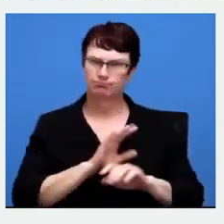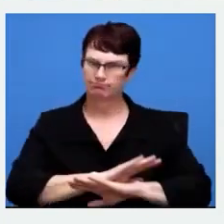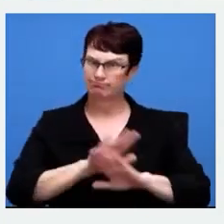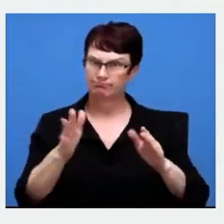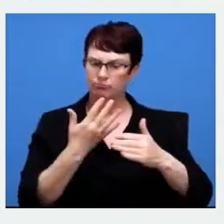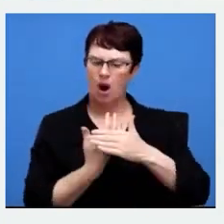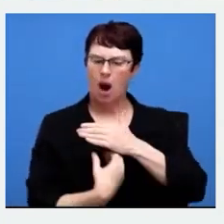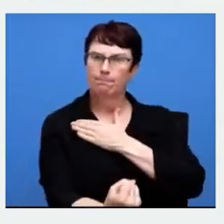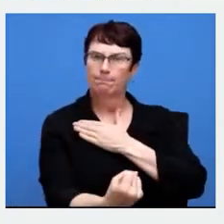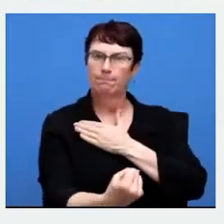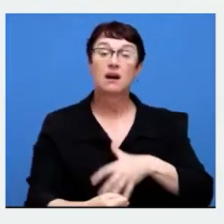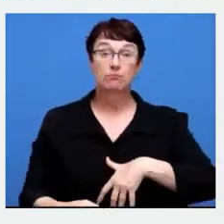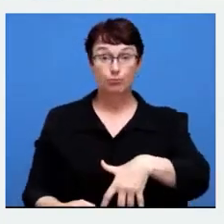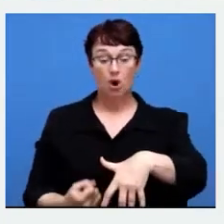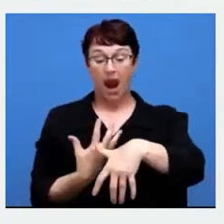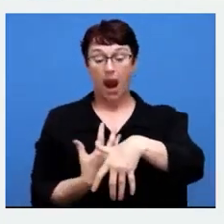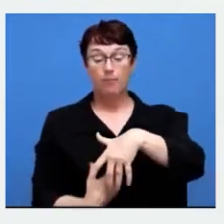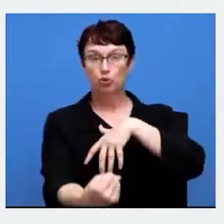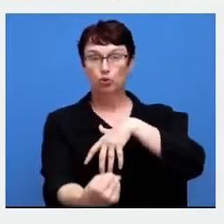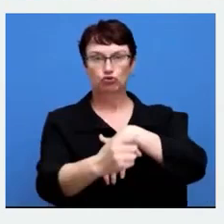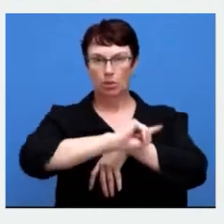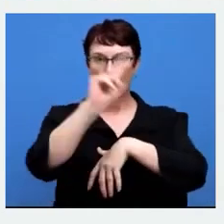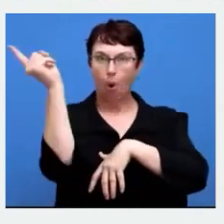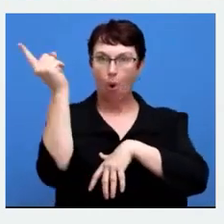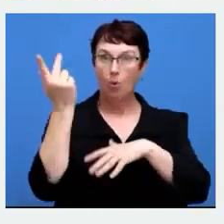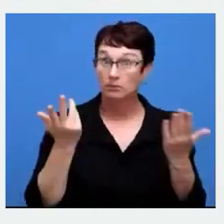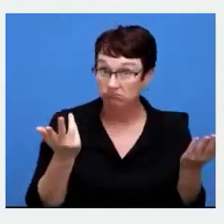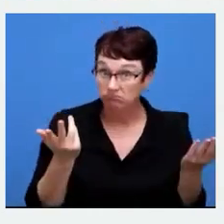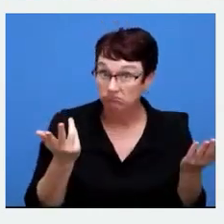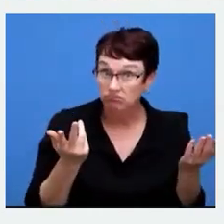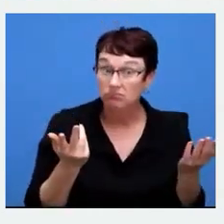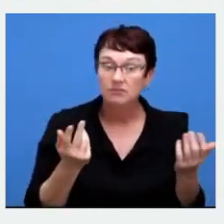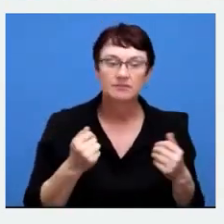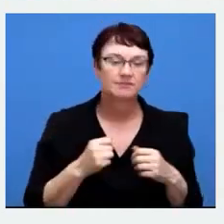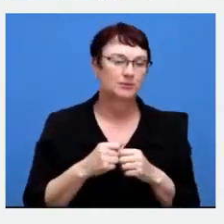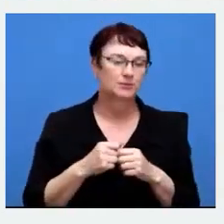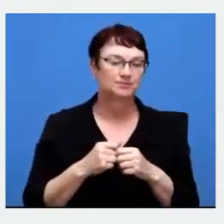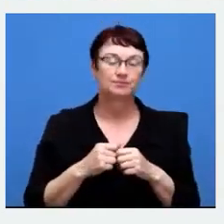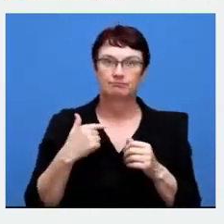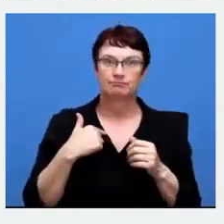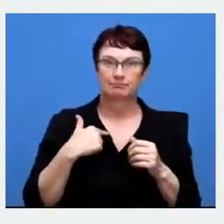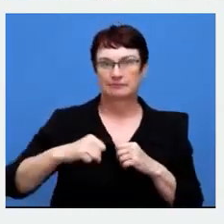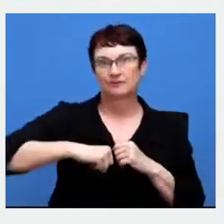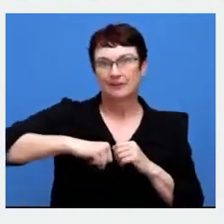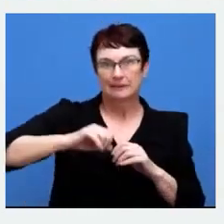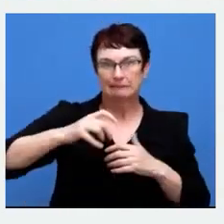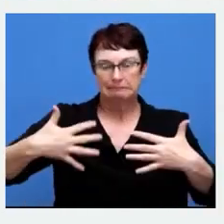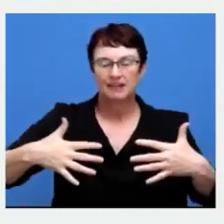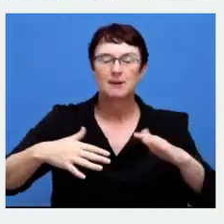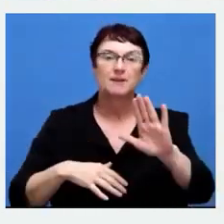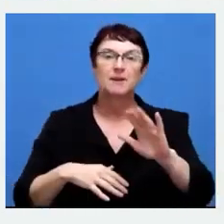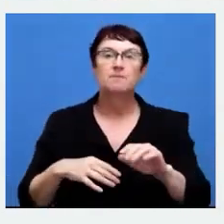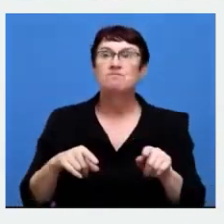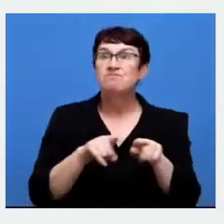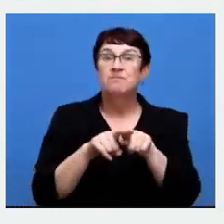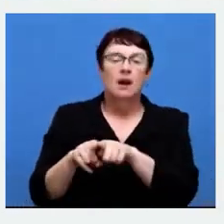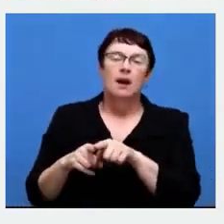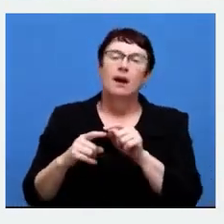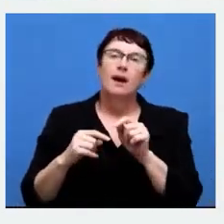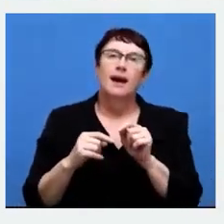have to yeah. So the Atlas also identified public restrooms, highlighting a